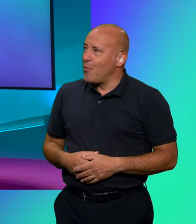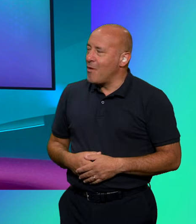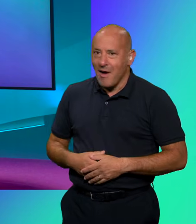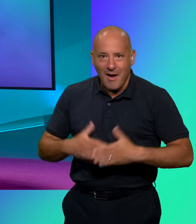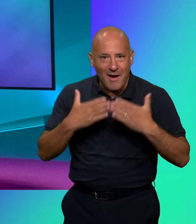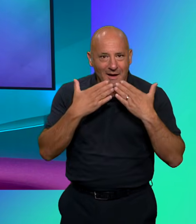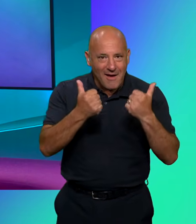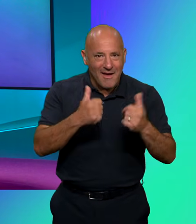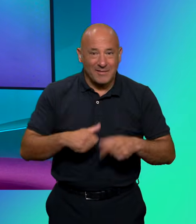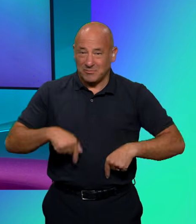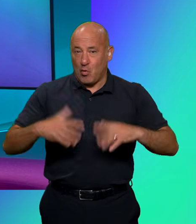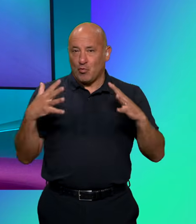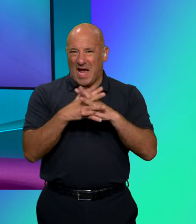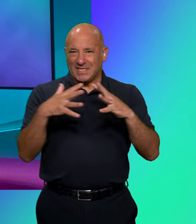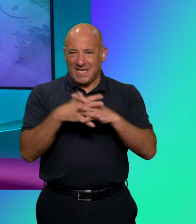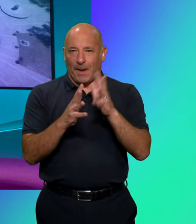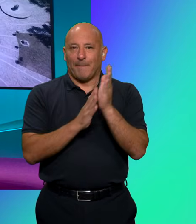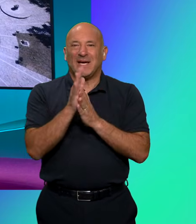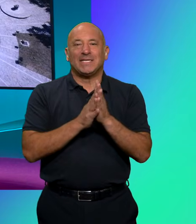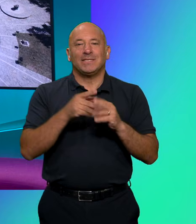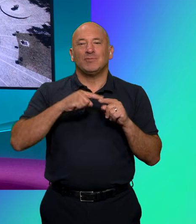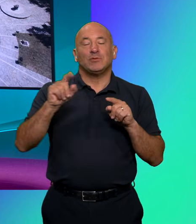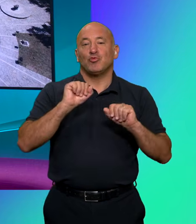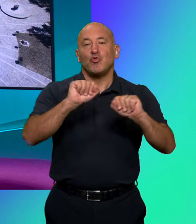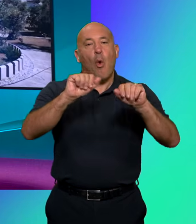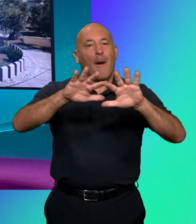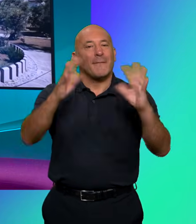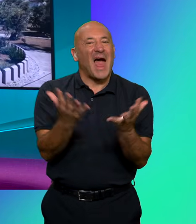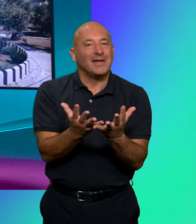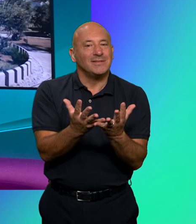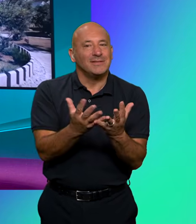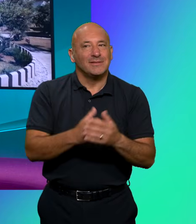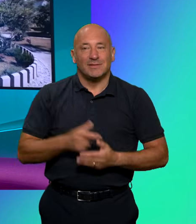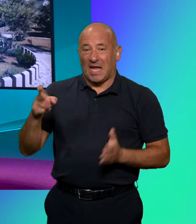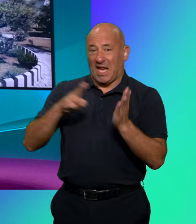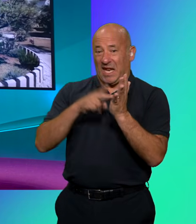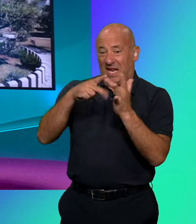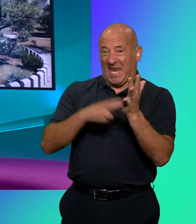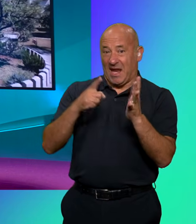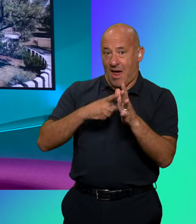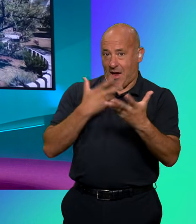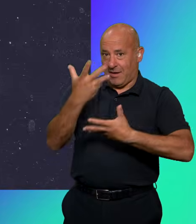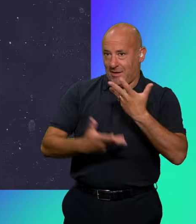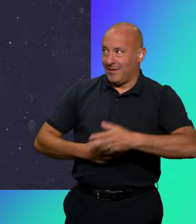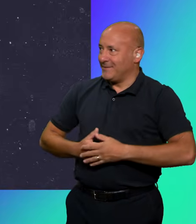Thanks, Andrew. OK, it is Wednesday, so that means it's time for this week's Your Planet. Nina has this